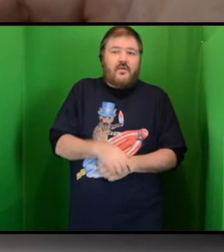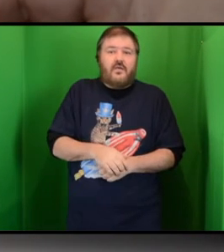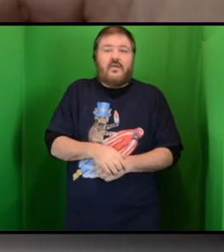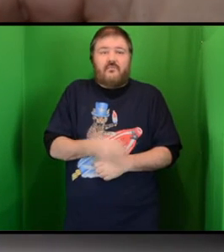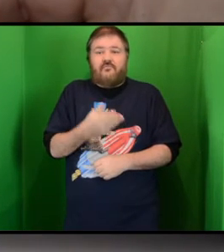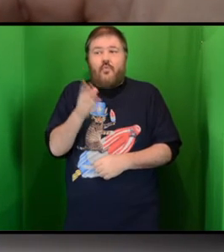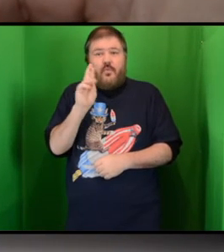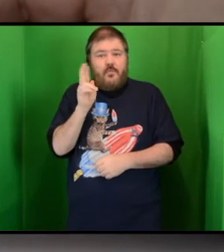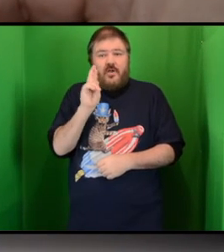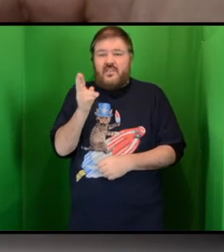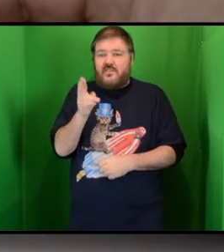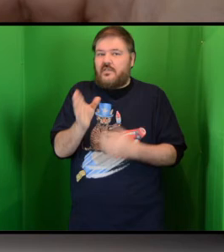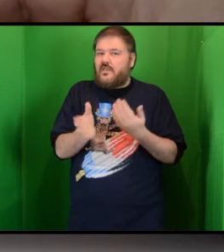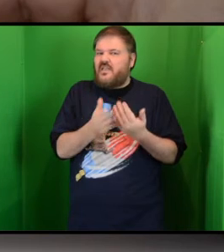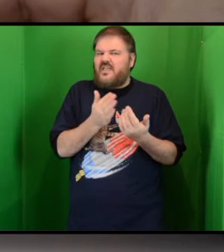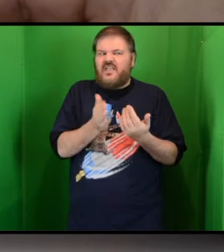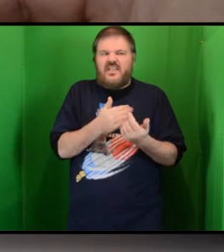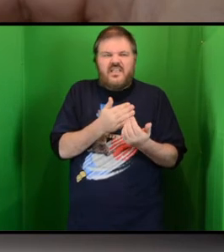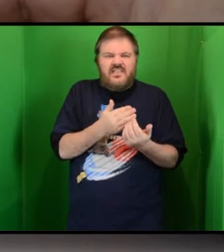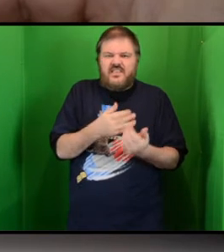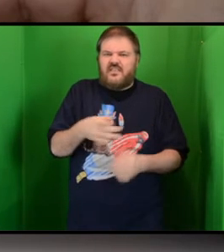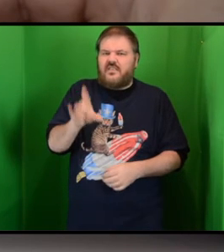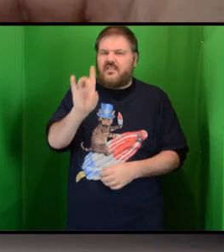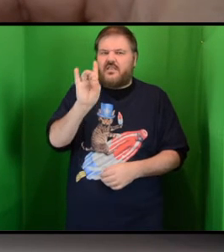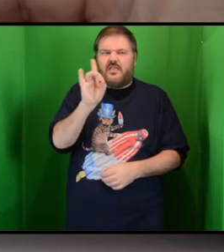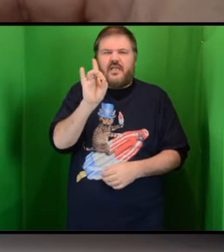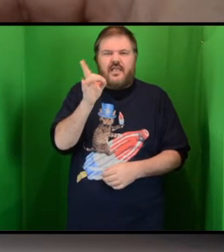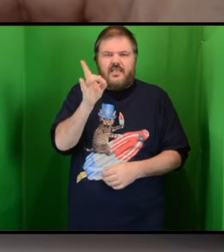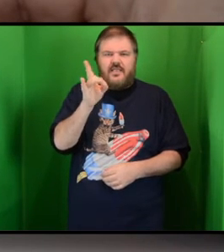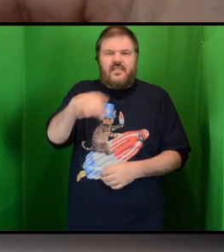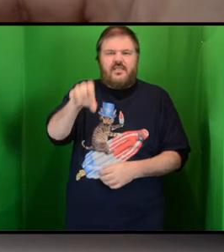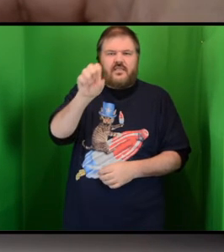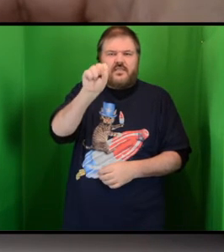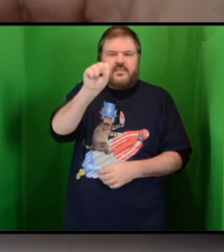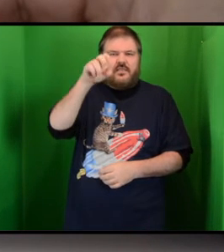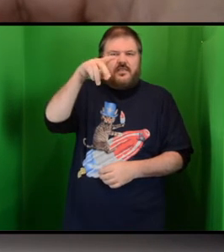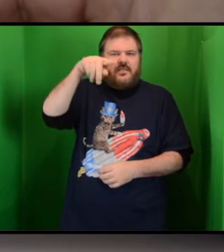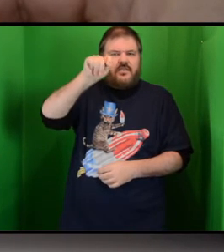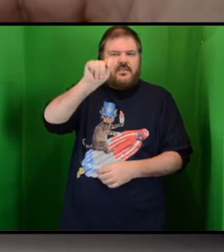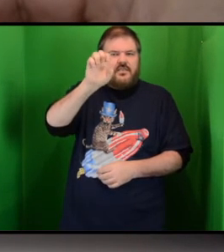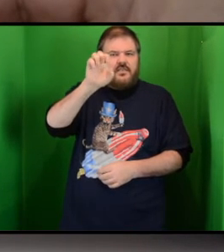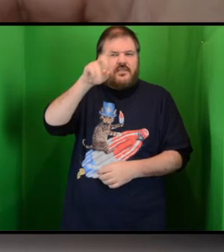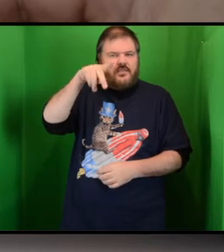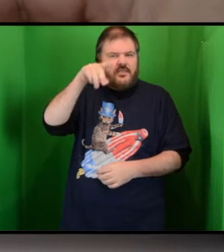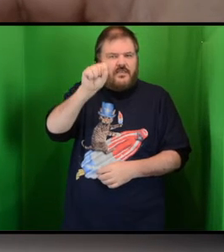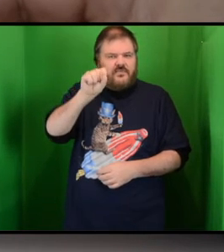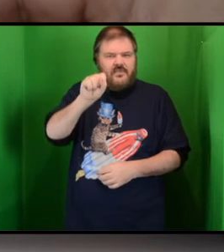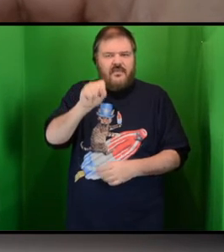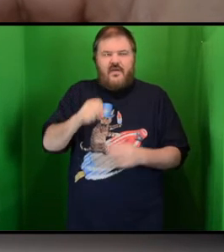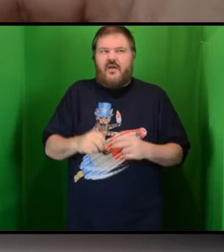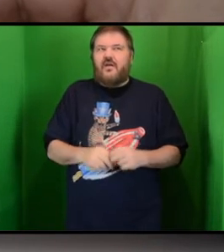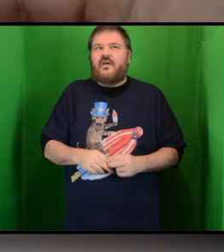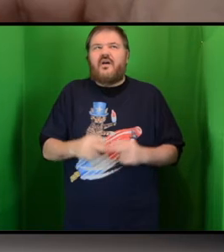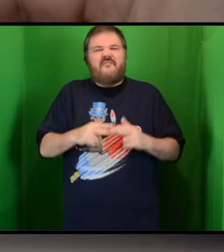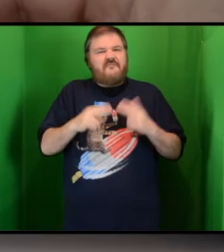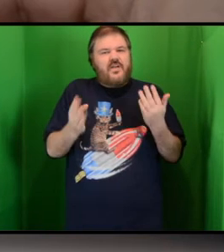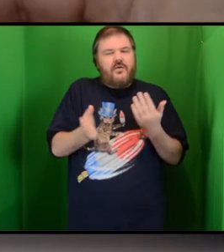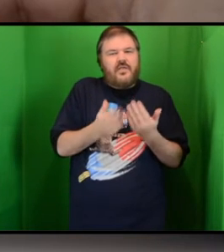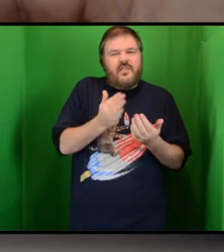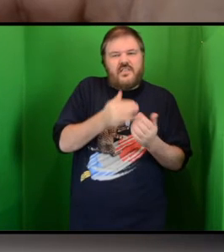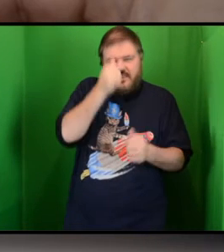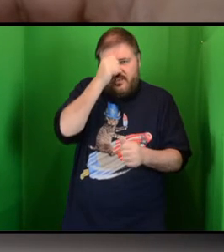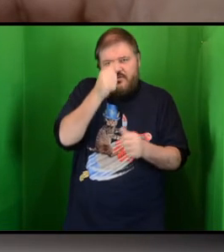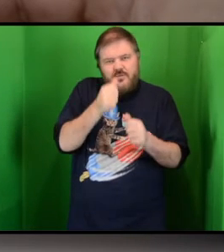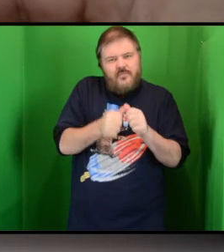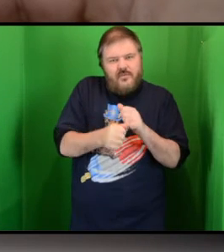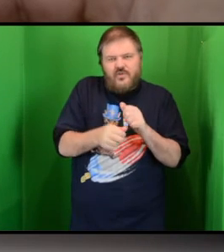It's along the line of the border for me. I love the fact of the yellow, as I said. I love the